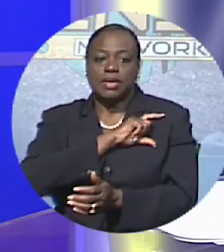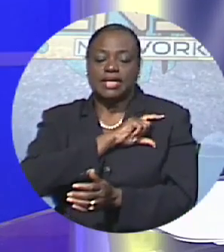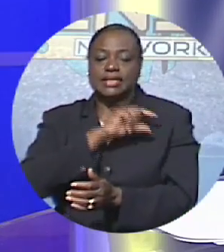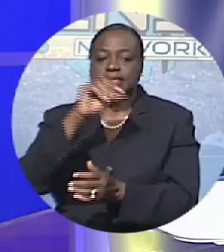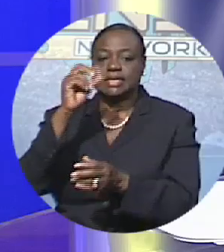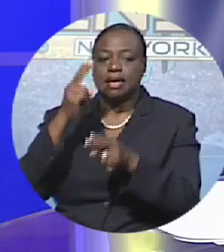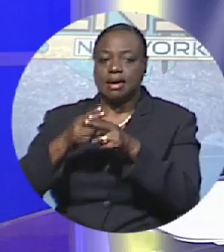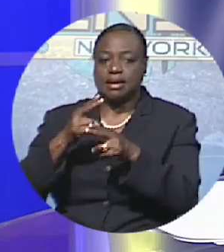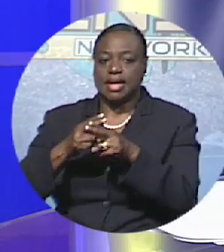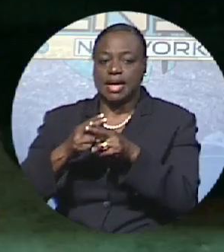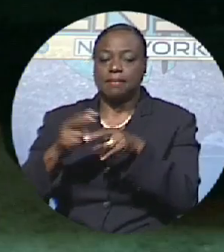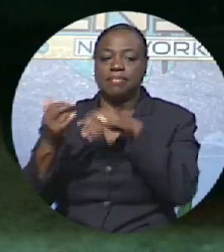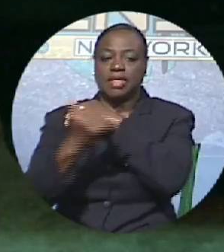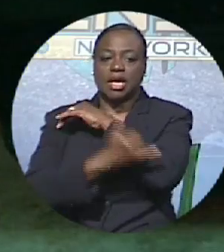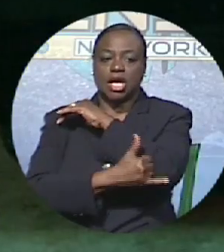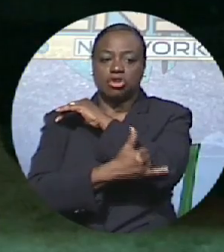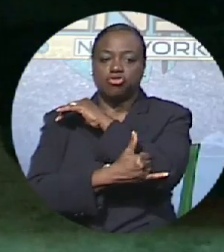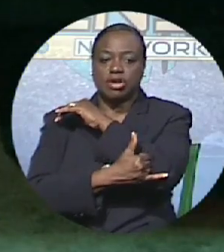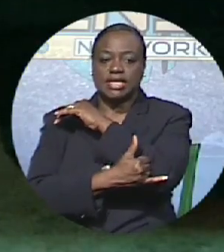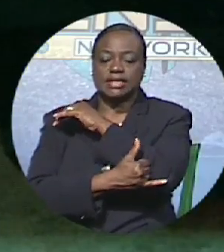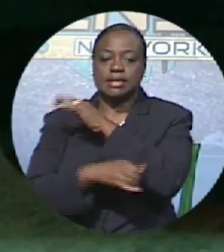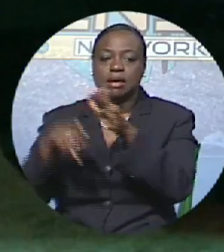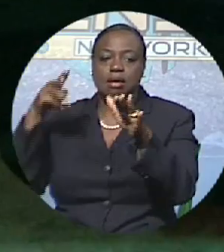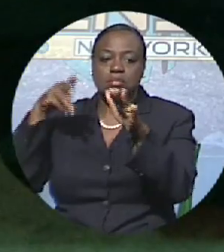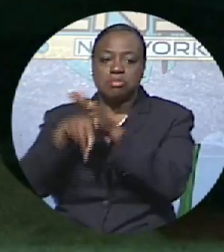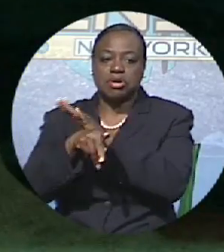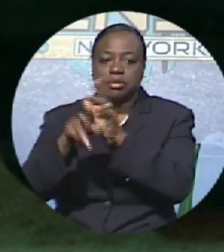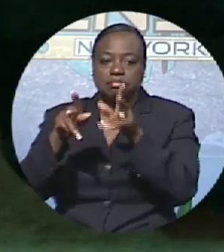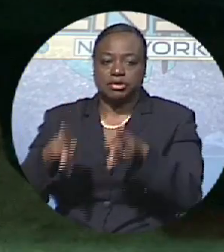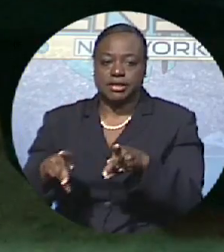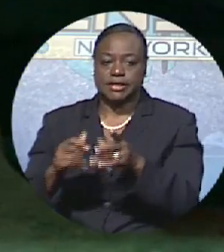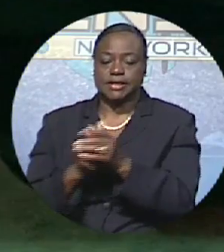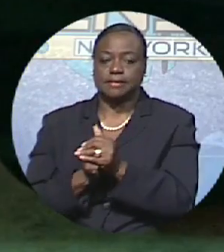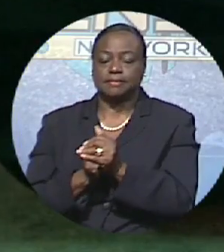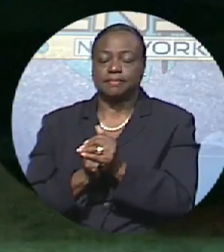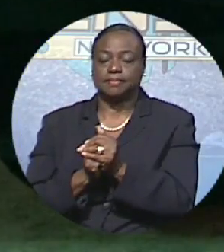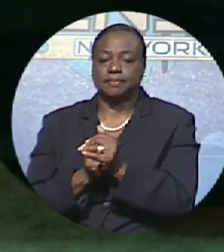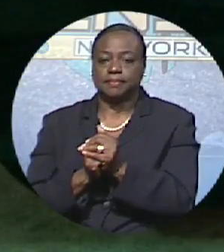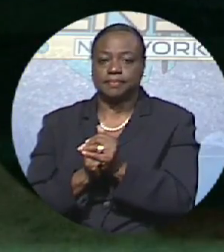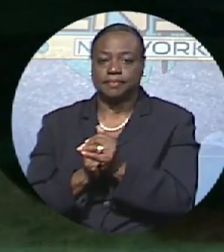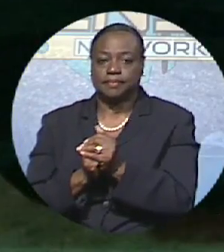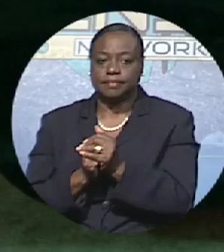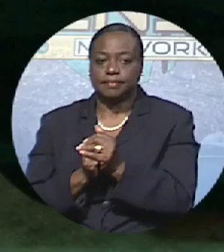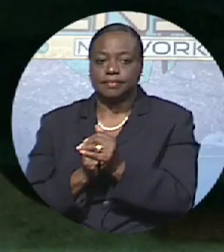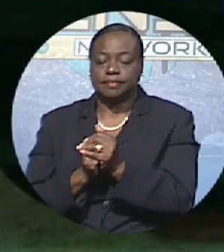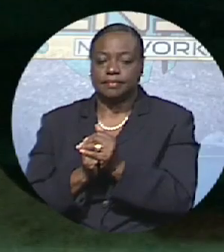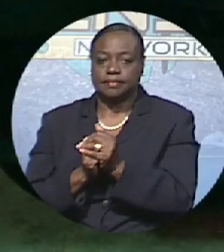identify the country's latest murder victim. That story and more when the Bahamas Tonight Weekend continues.